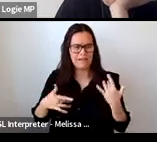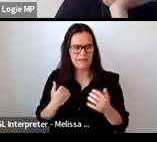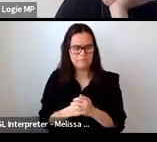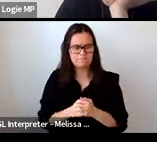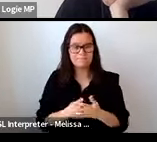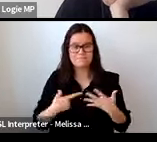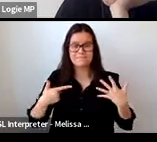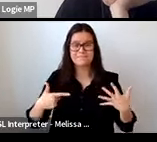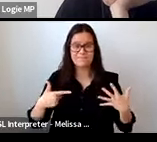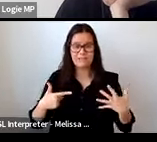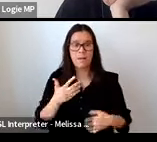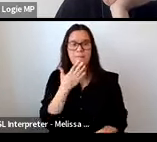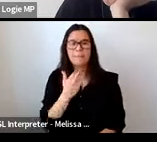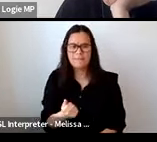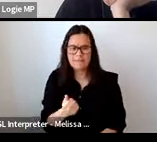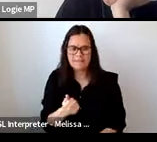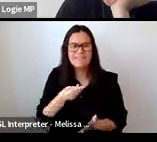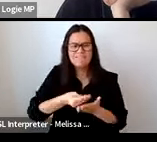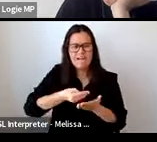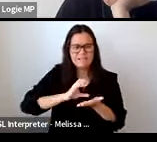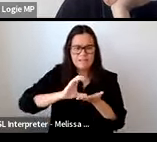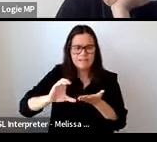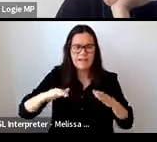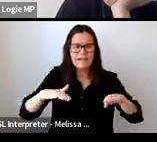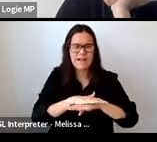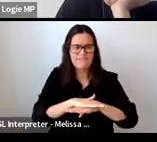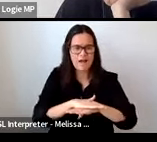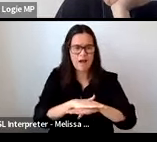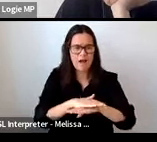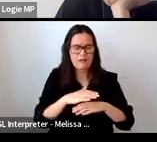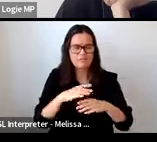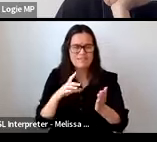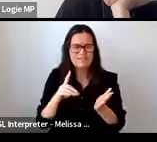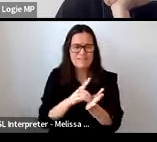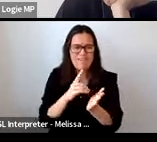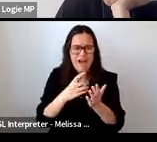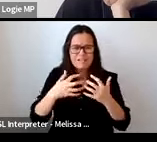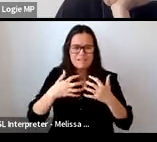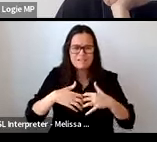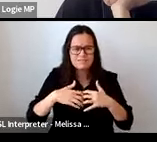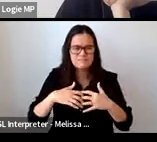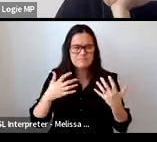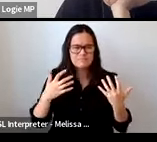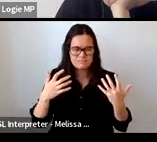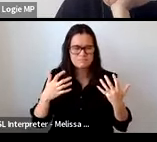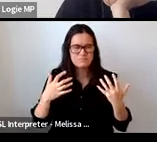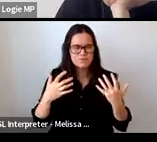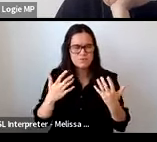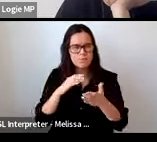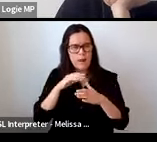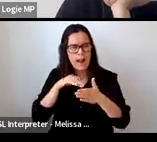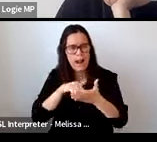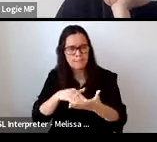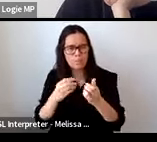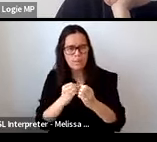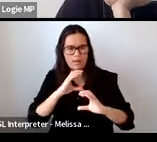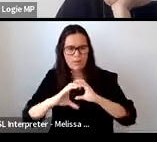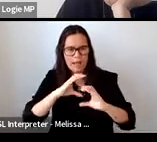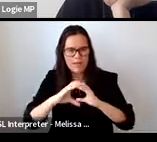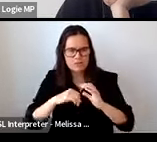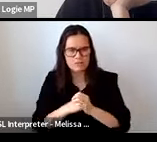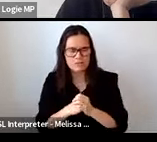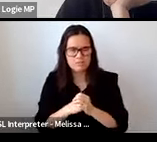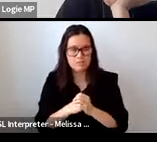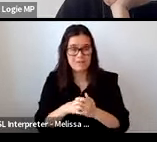fund assistive devices and services that aid communication. And finally, please